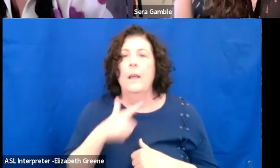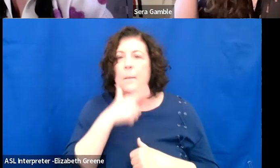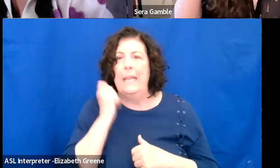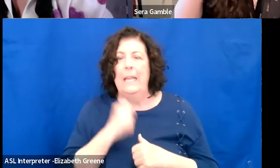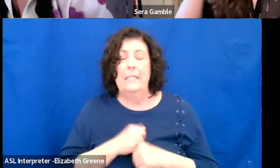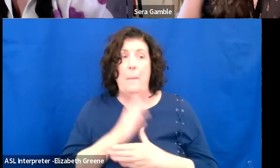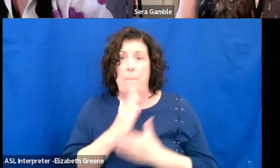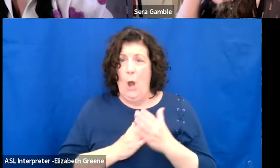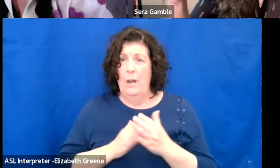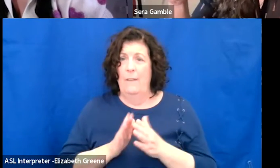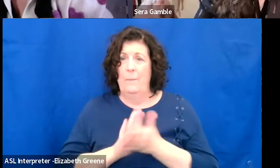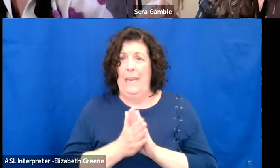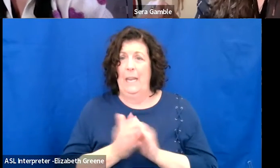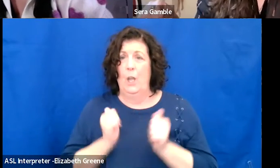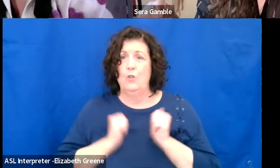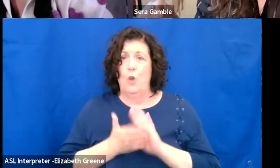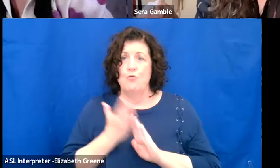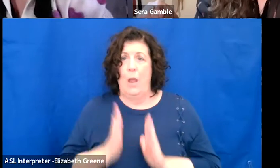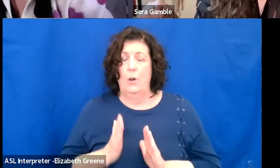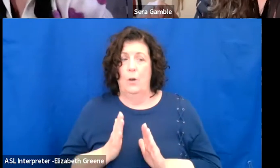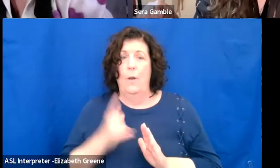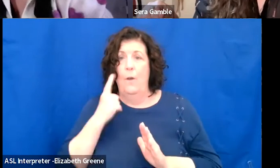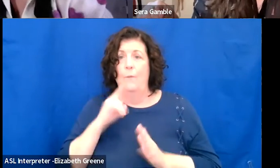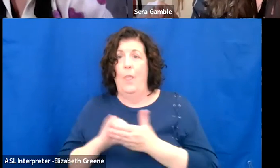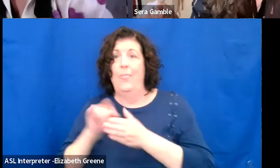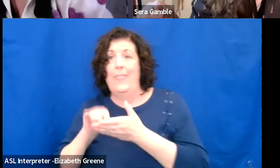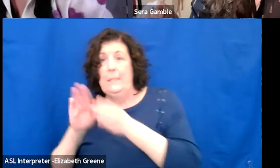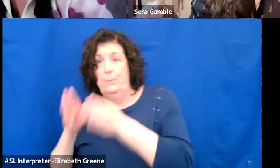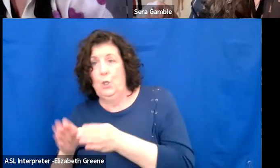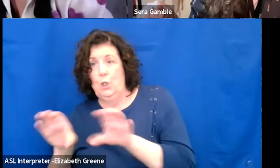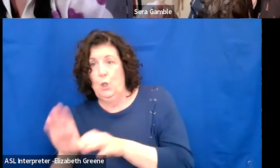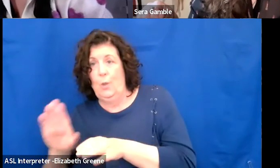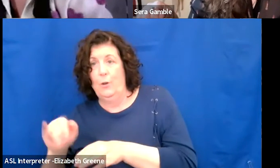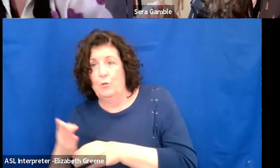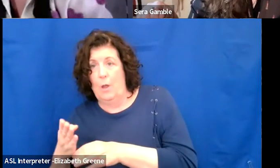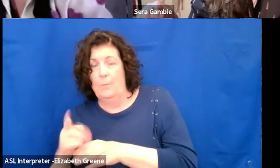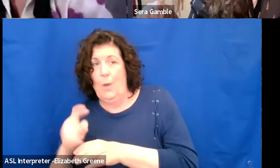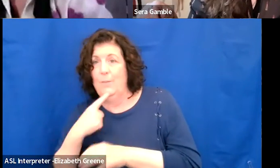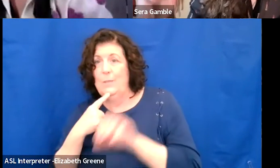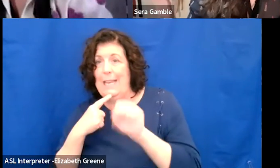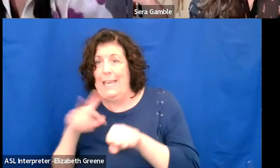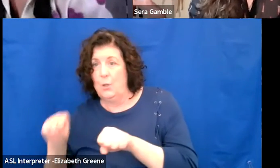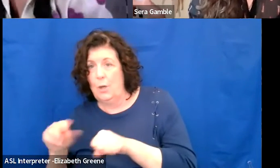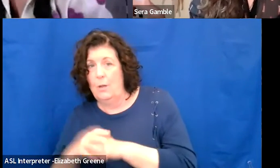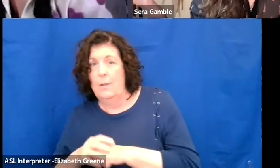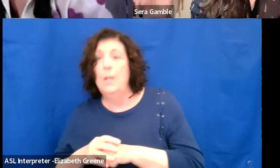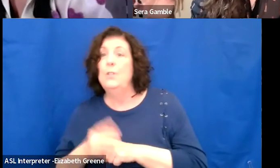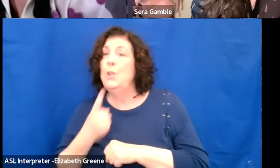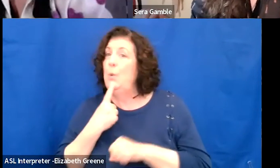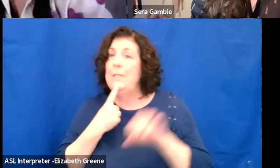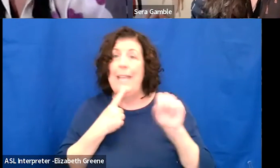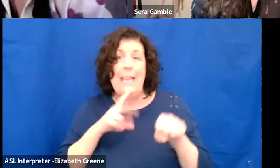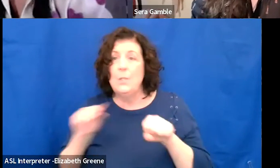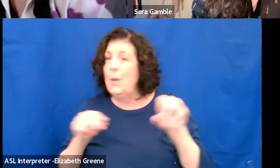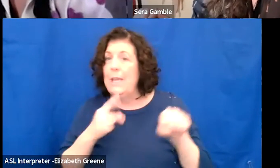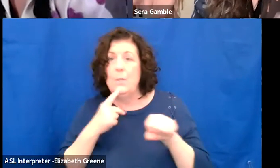piece of their job, you have to say yes or no to the thing that they're showing you now. That's right. And that's, so you're saying yes or no 500 times a day.